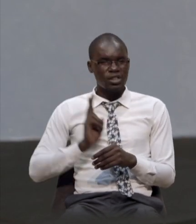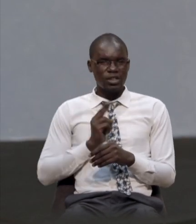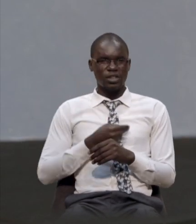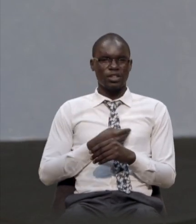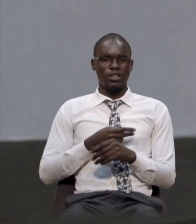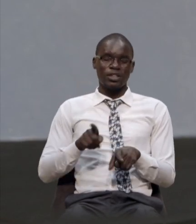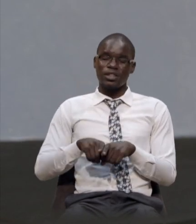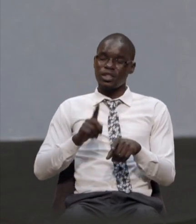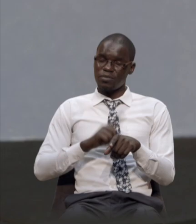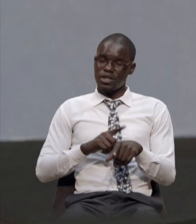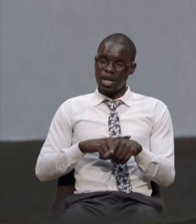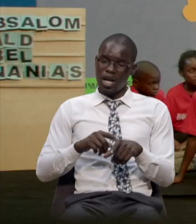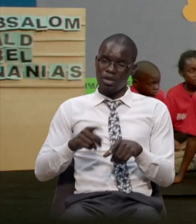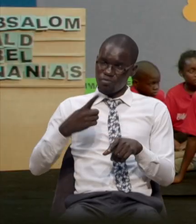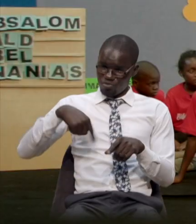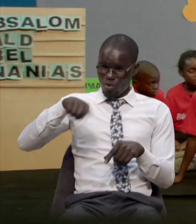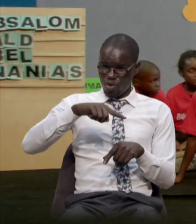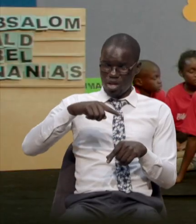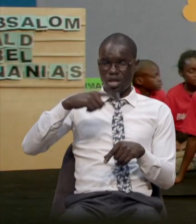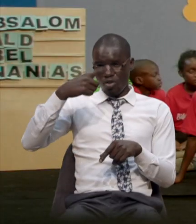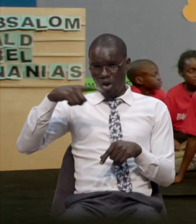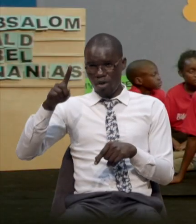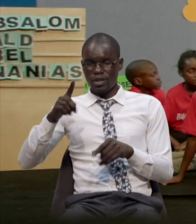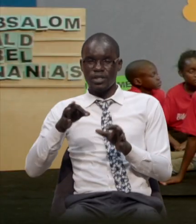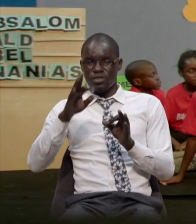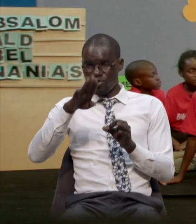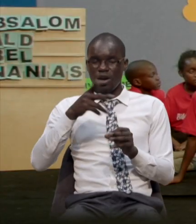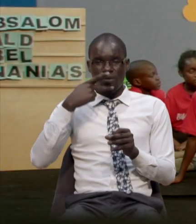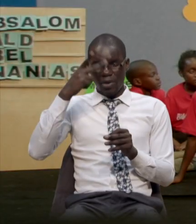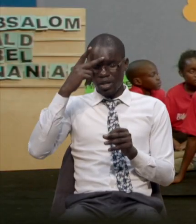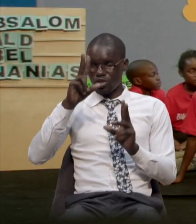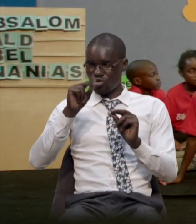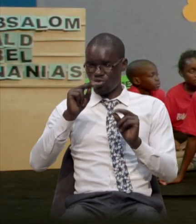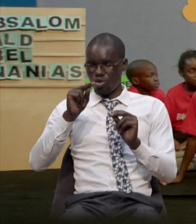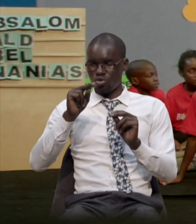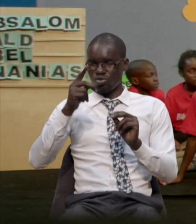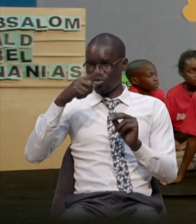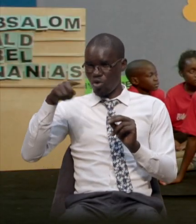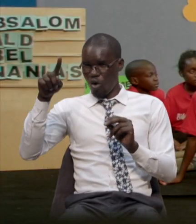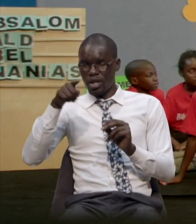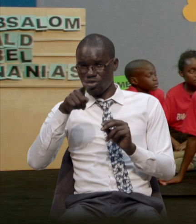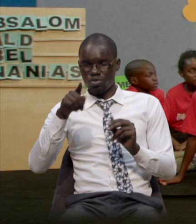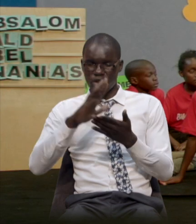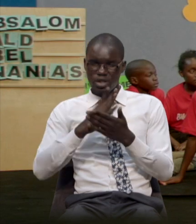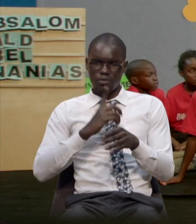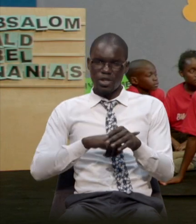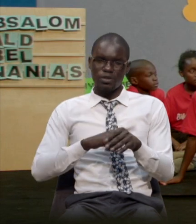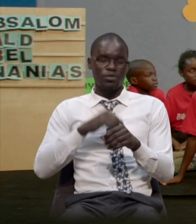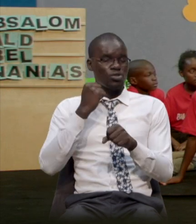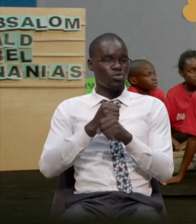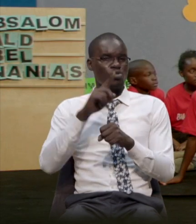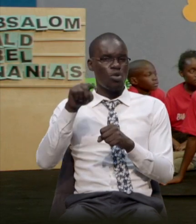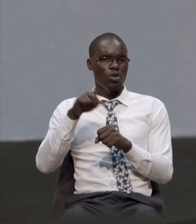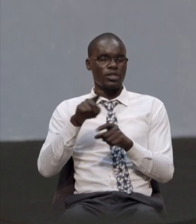our parents correct us, it is always good. And remember, if your parent does not correct you, then sometimes you may mess, like the kids